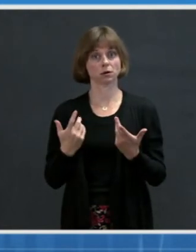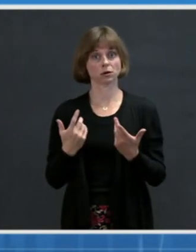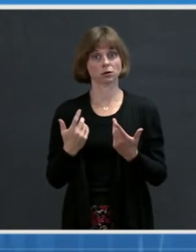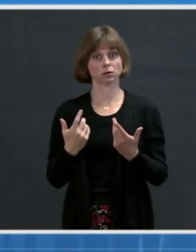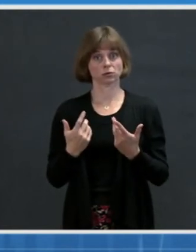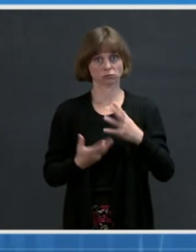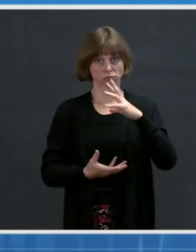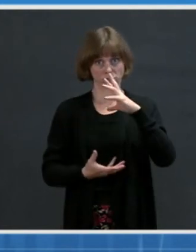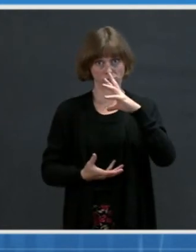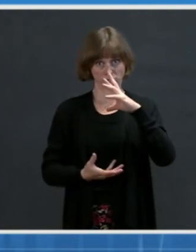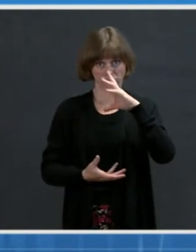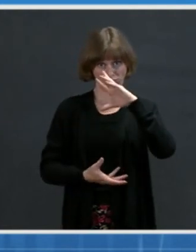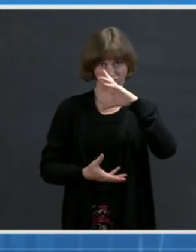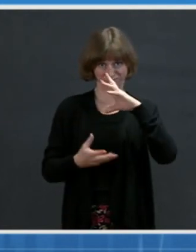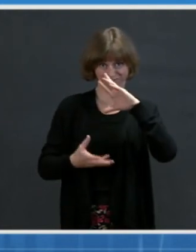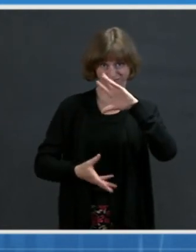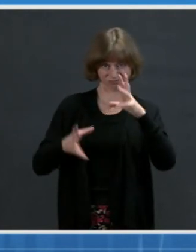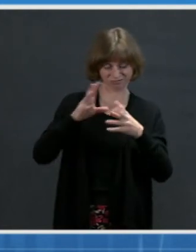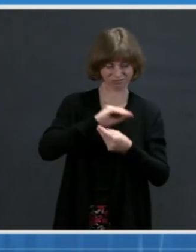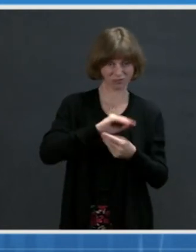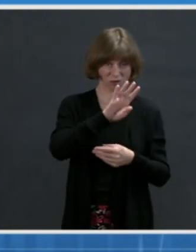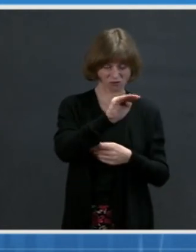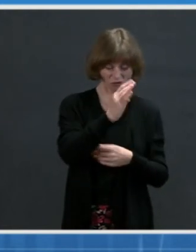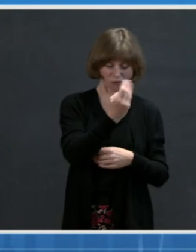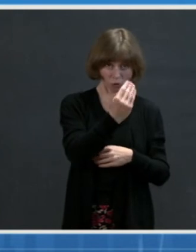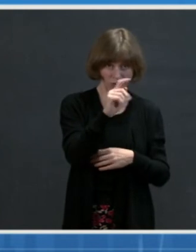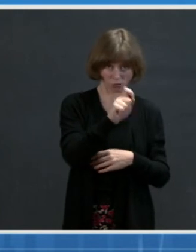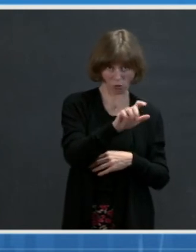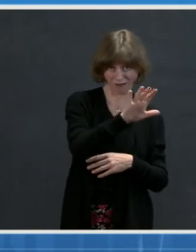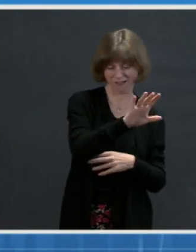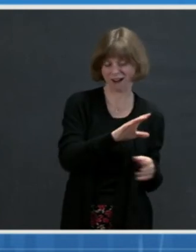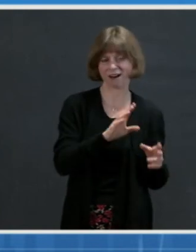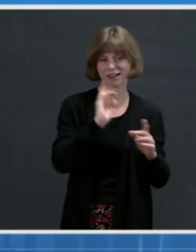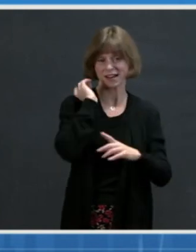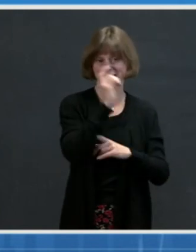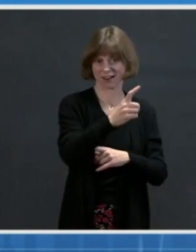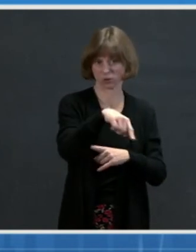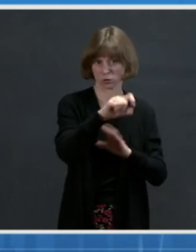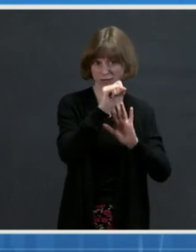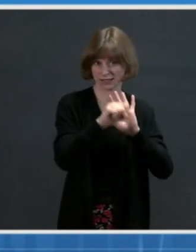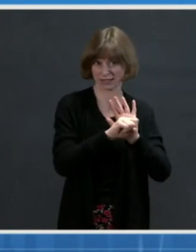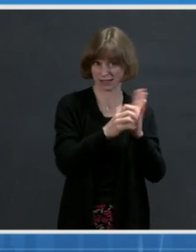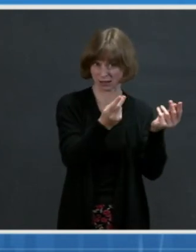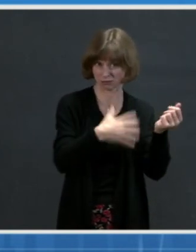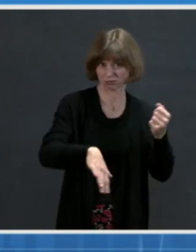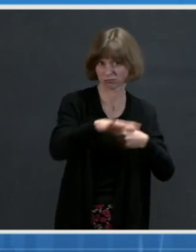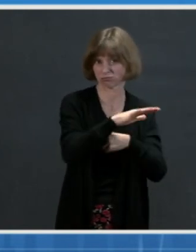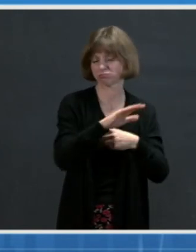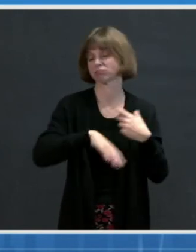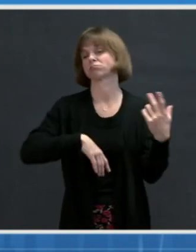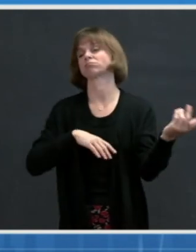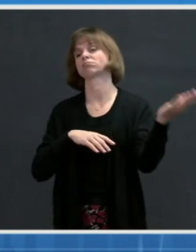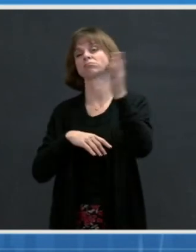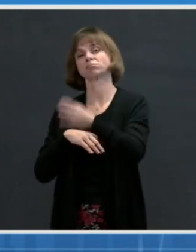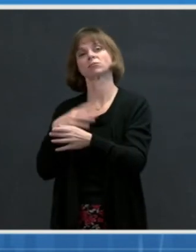doses allocated to states, tribes, and territories, and 2.1 million through the federal retail pharmacy